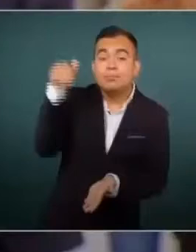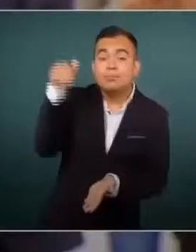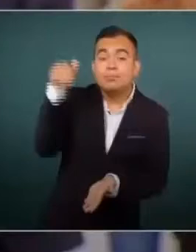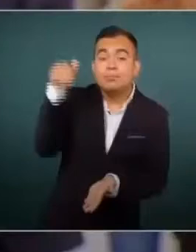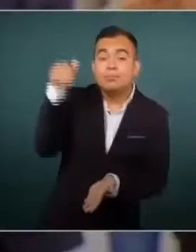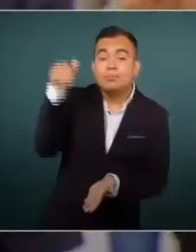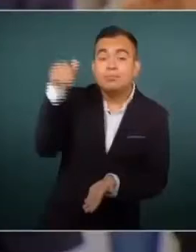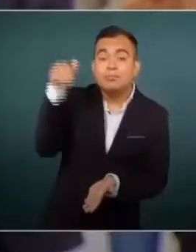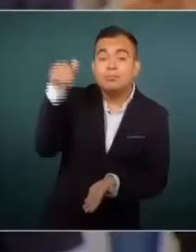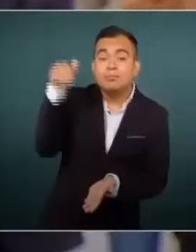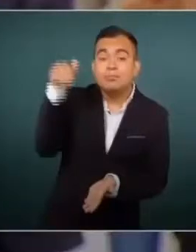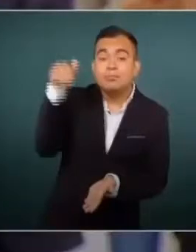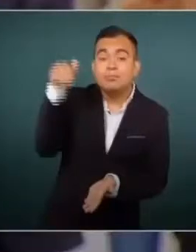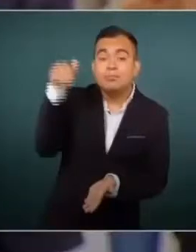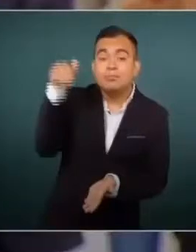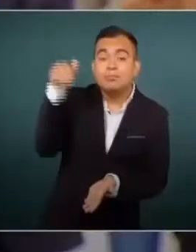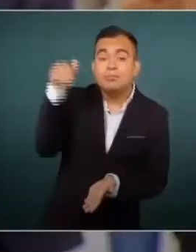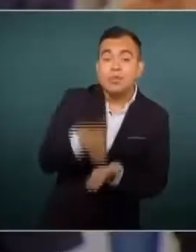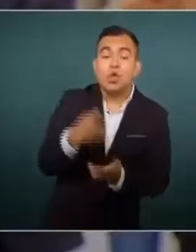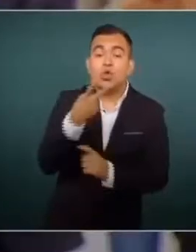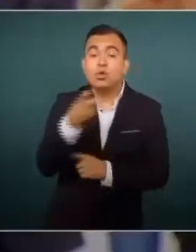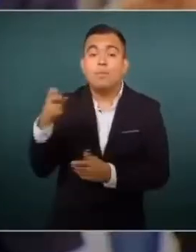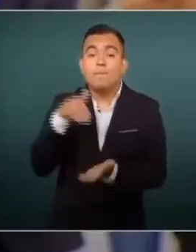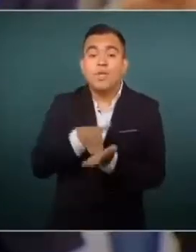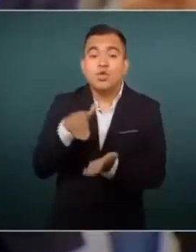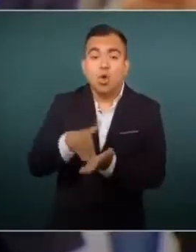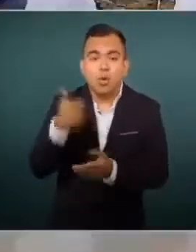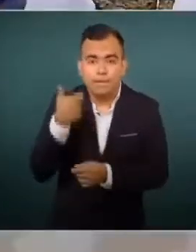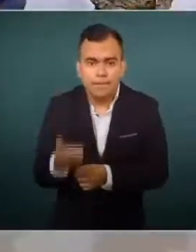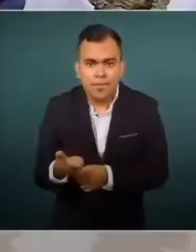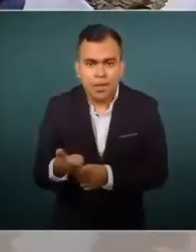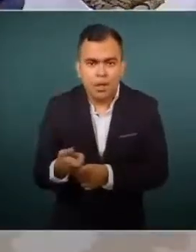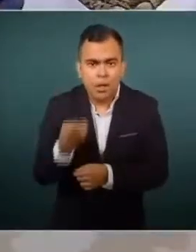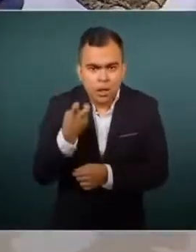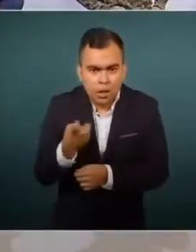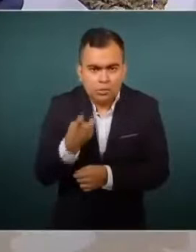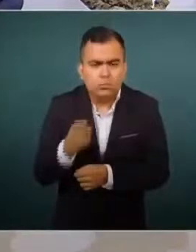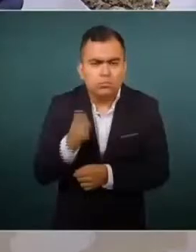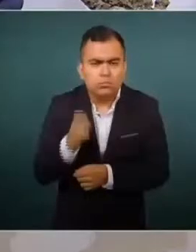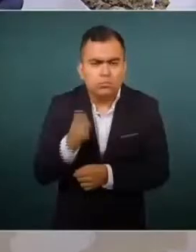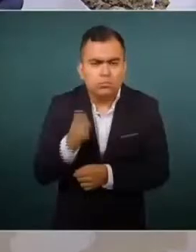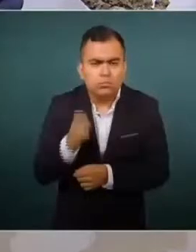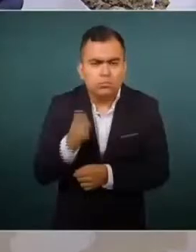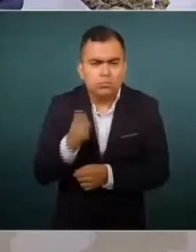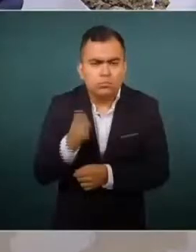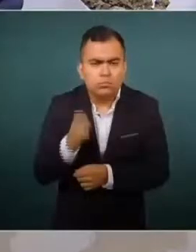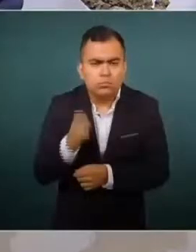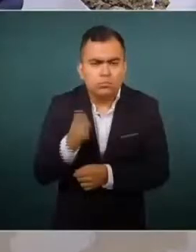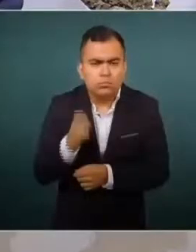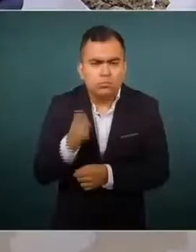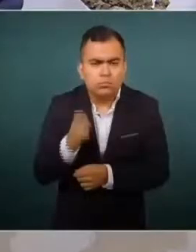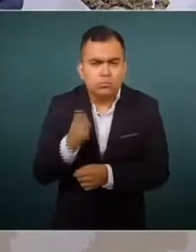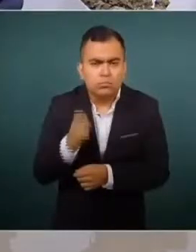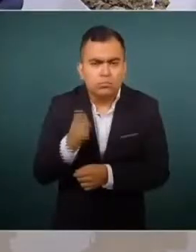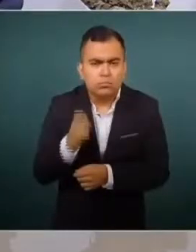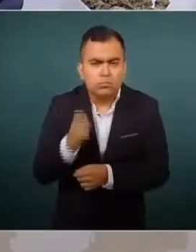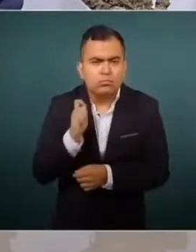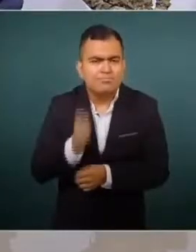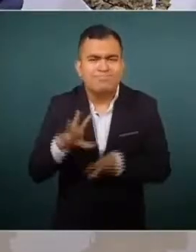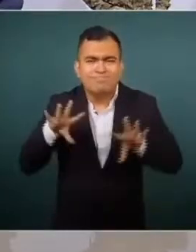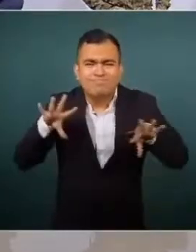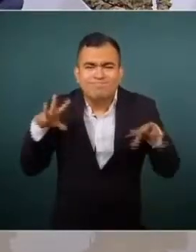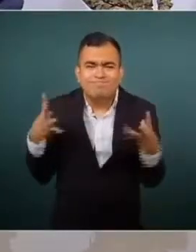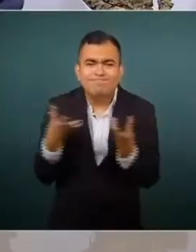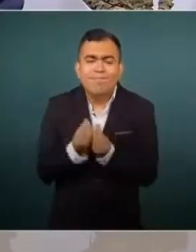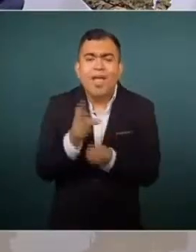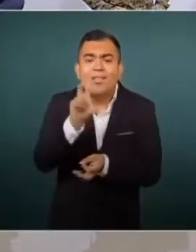6,200 million pesos. De pesos. Es decir, que tenemos un total That is to say, we have a total